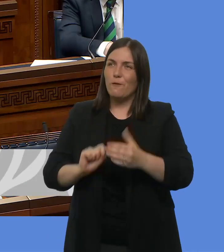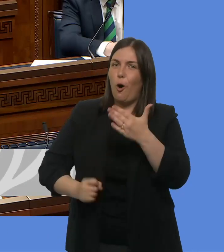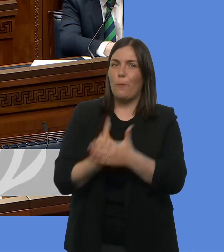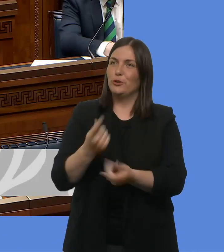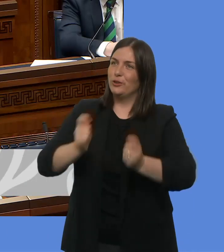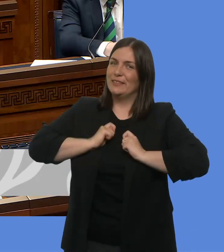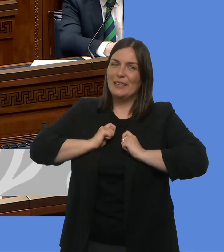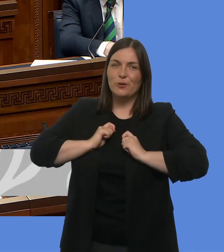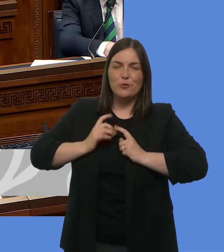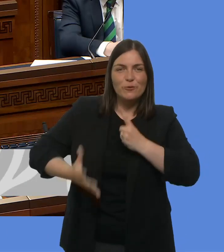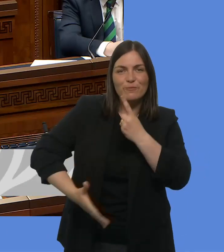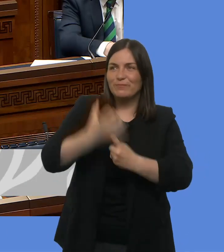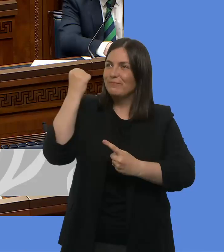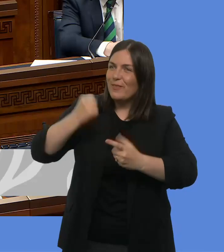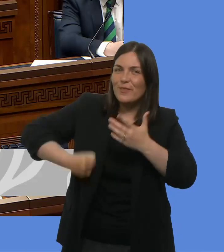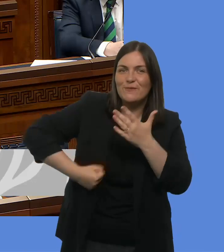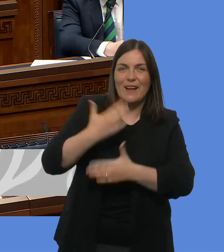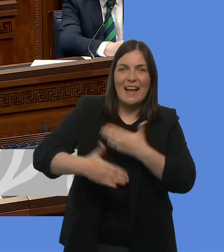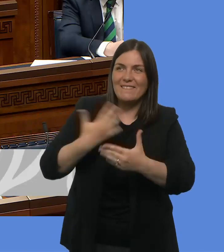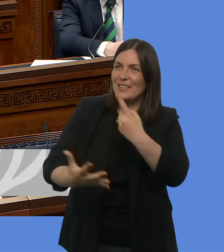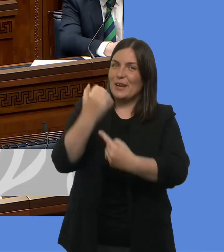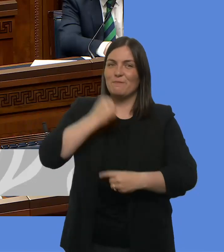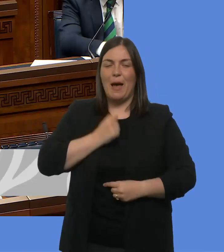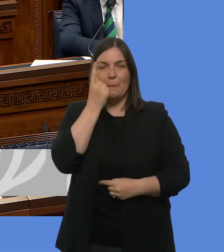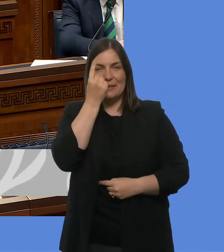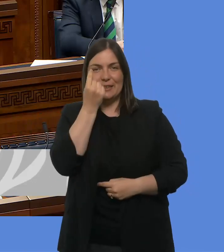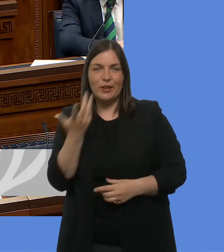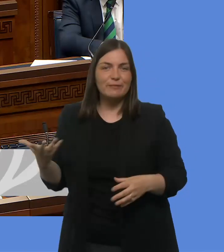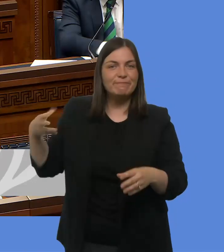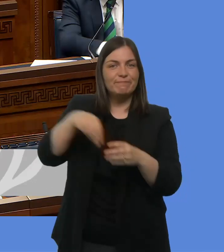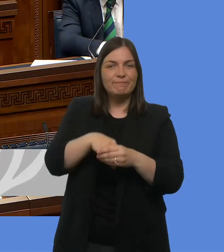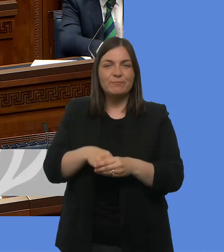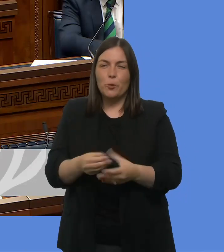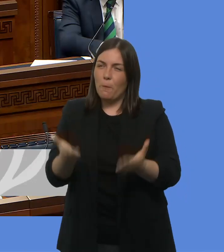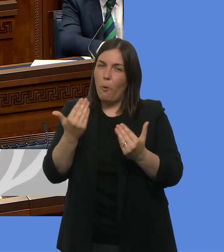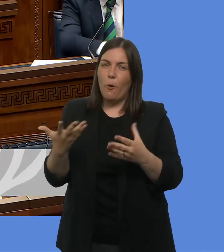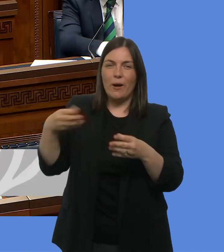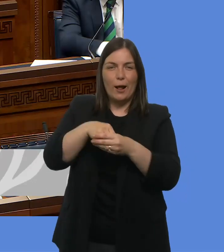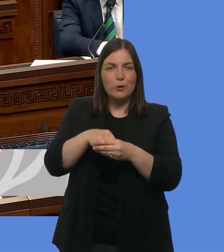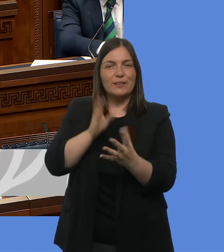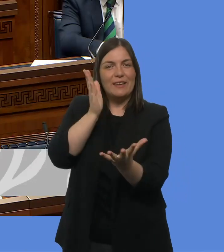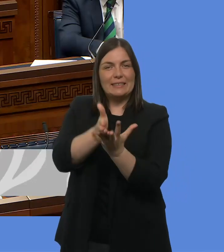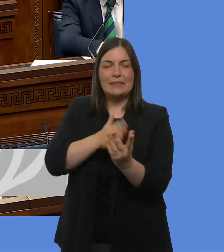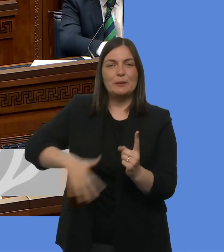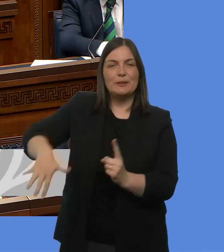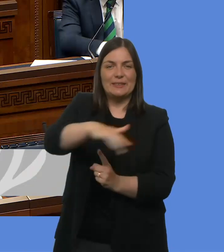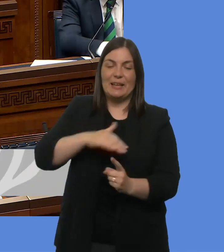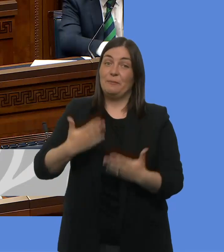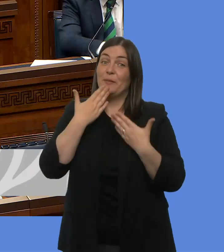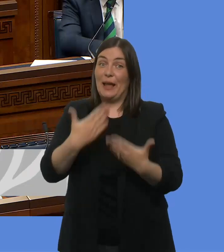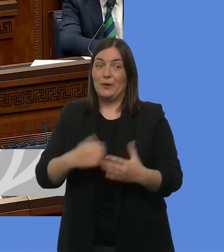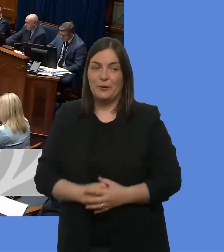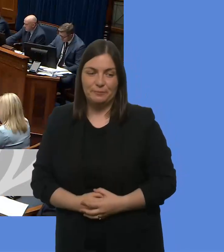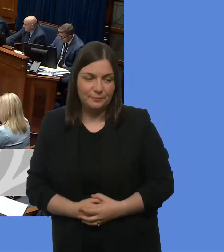and thrive, therefore fulfilling their potential and contributing to a more inclusive, accessible society. Thank you, Mr Deputy